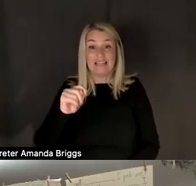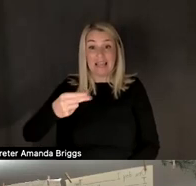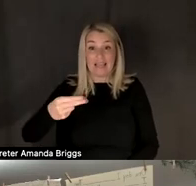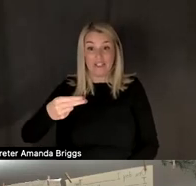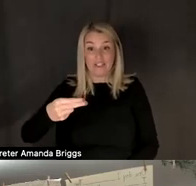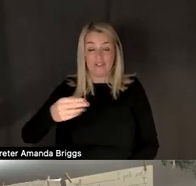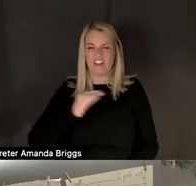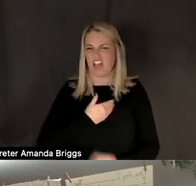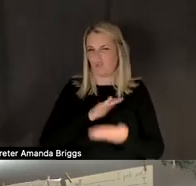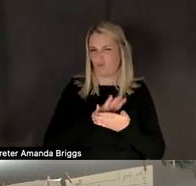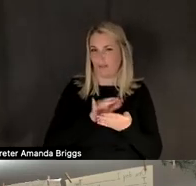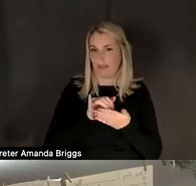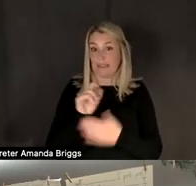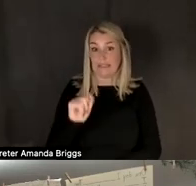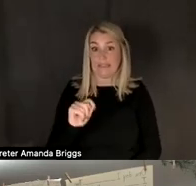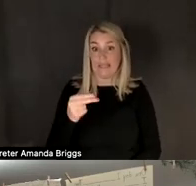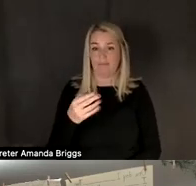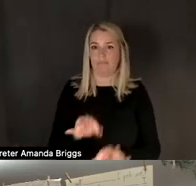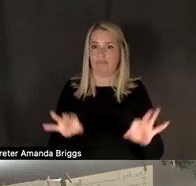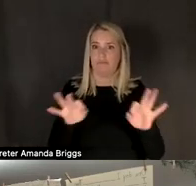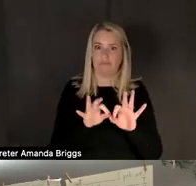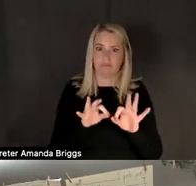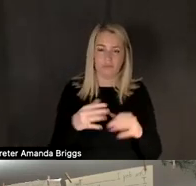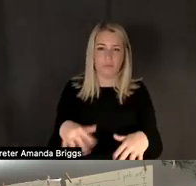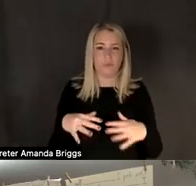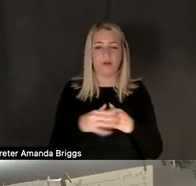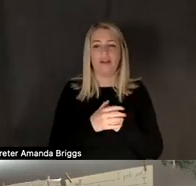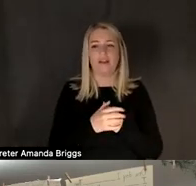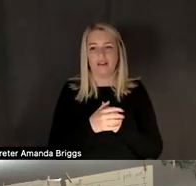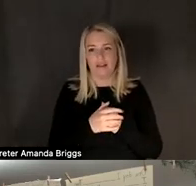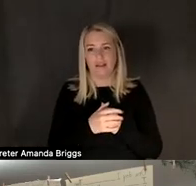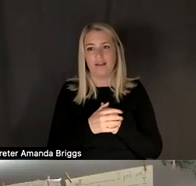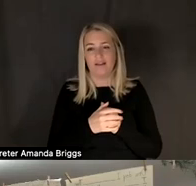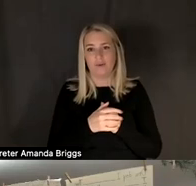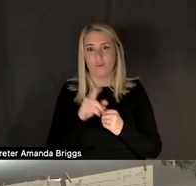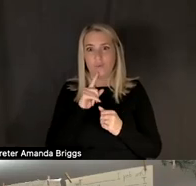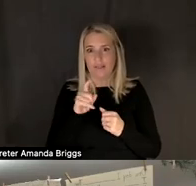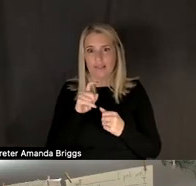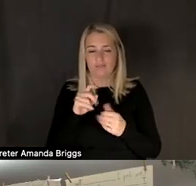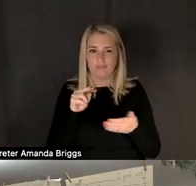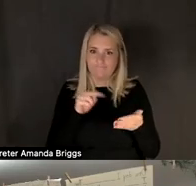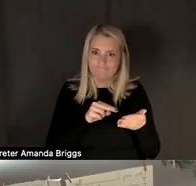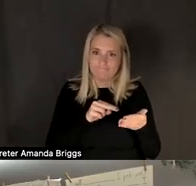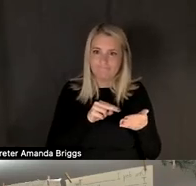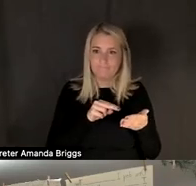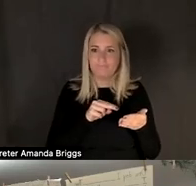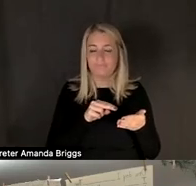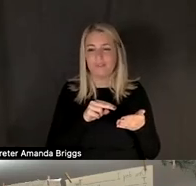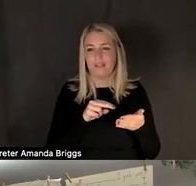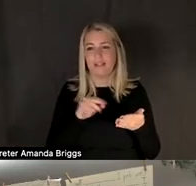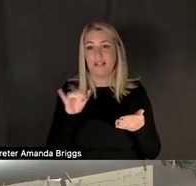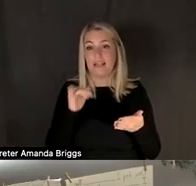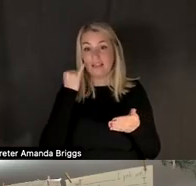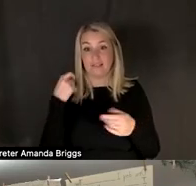TH is so important because in Spanish, they don't have it. They really have to zoom in. They want to go like the